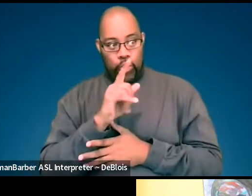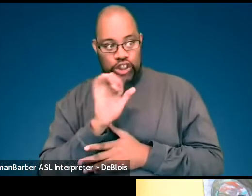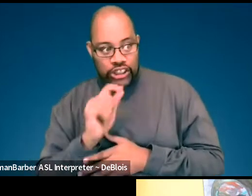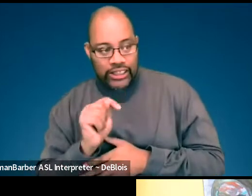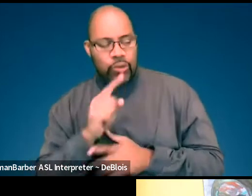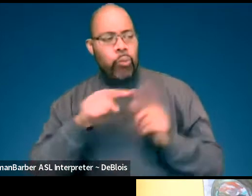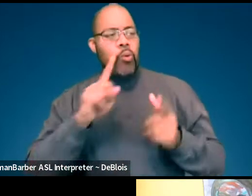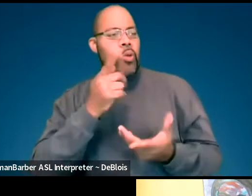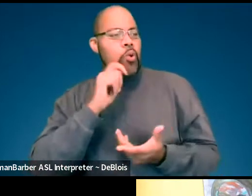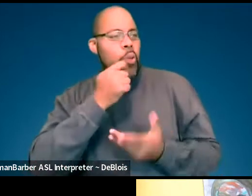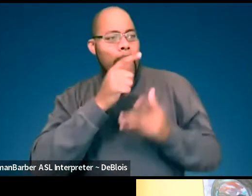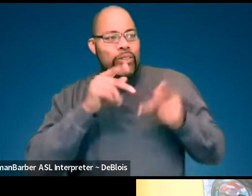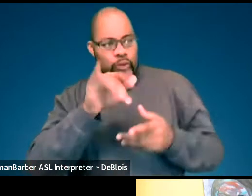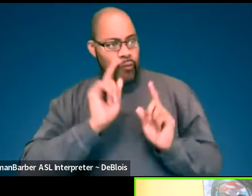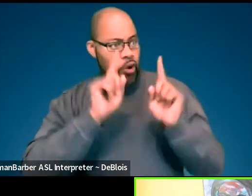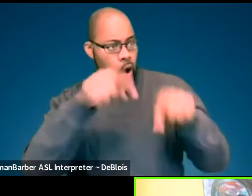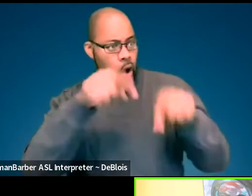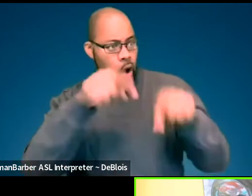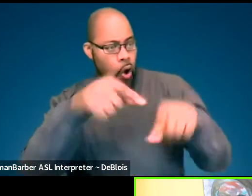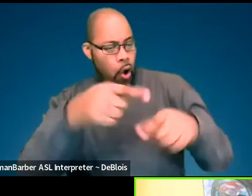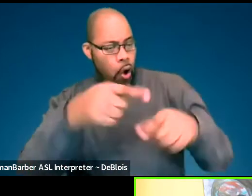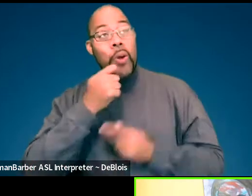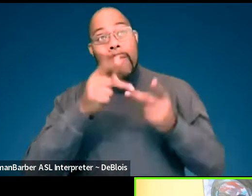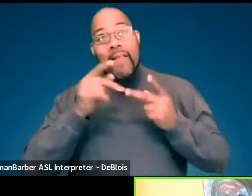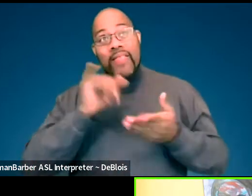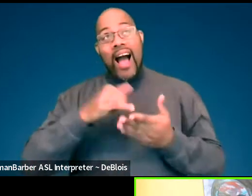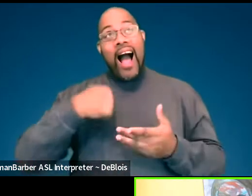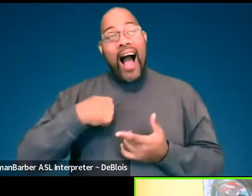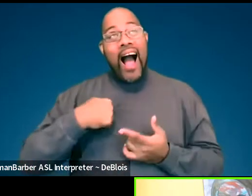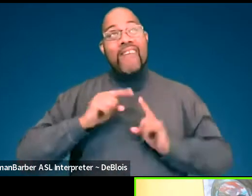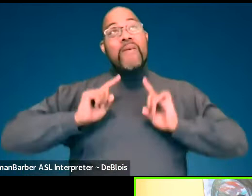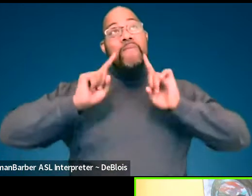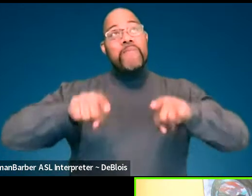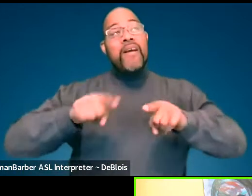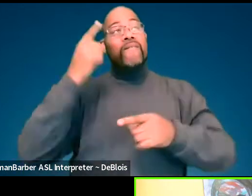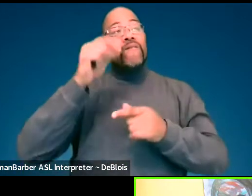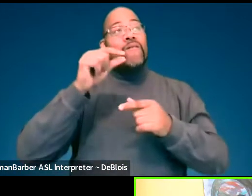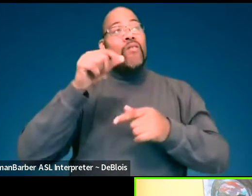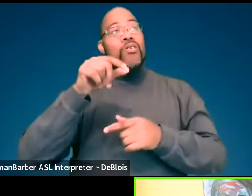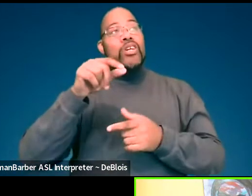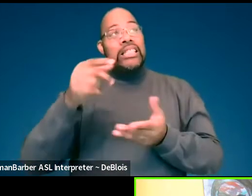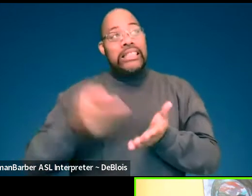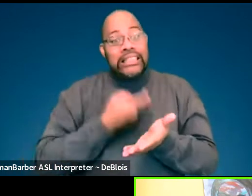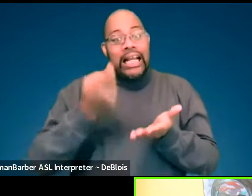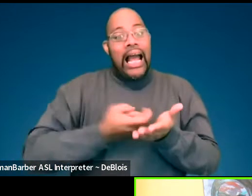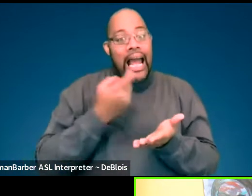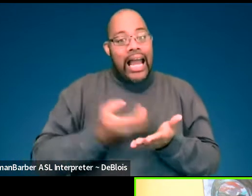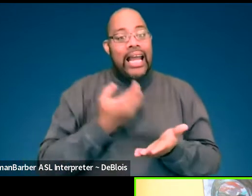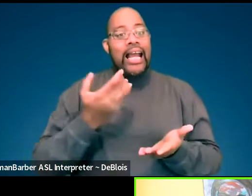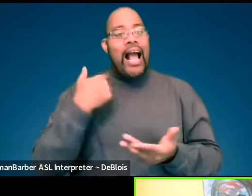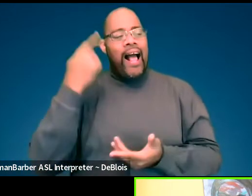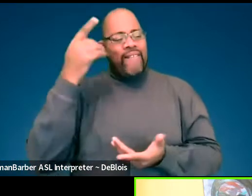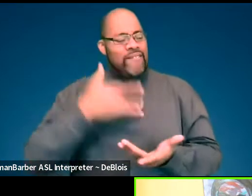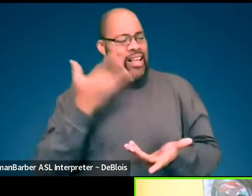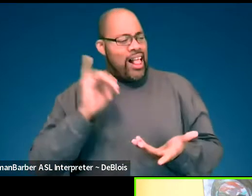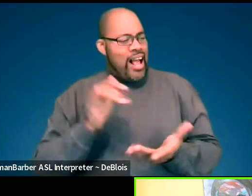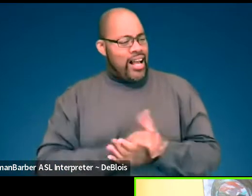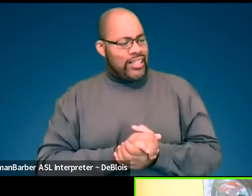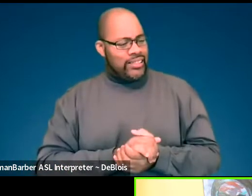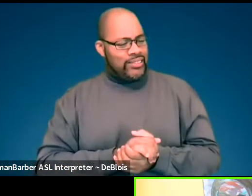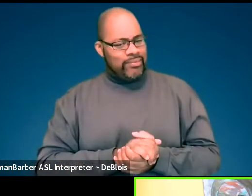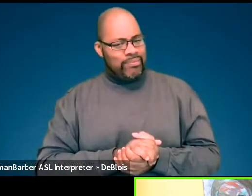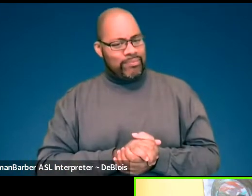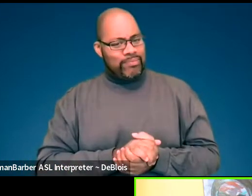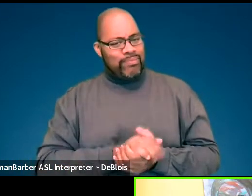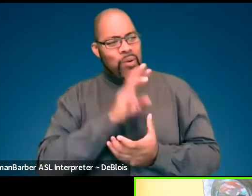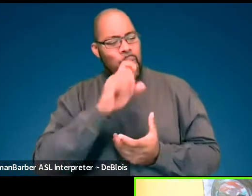coolest places you've been? The coolest places that I have been for an archaeological dig, I feel like,